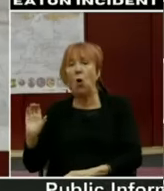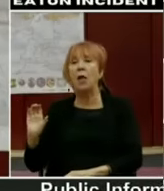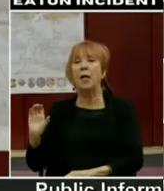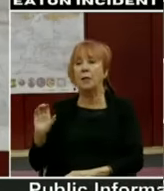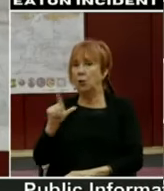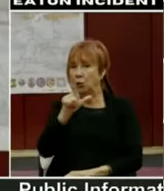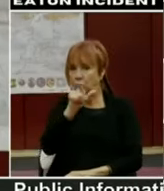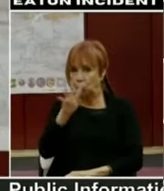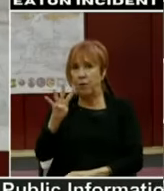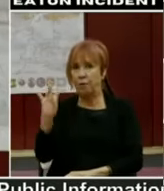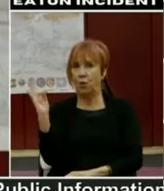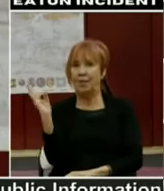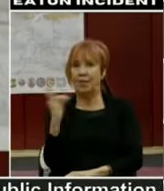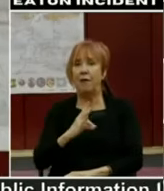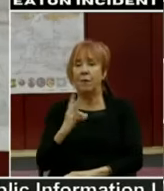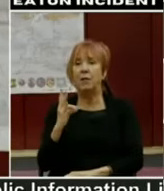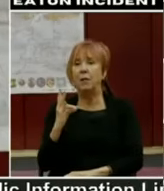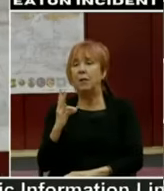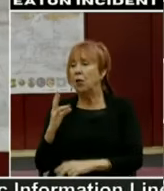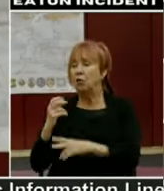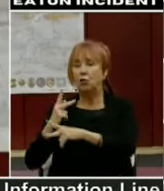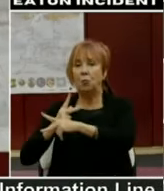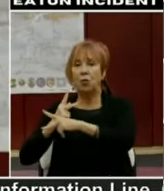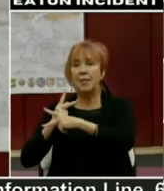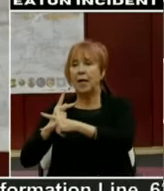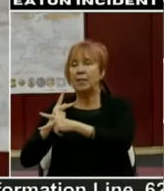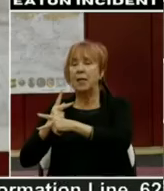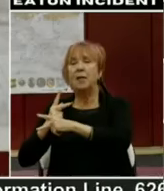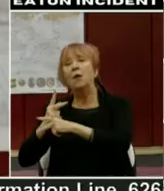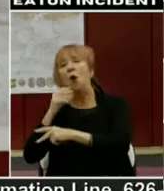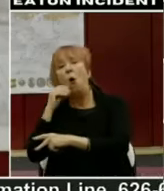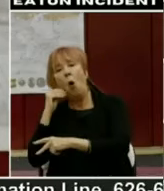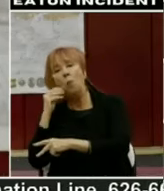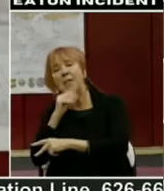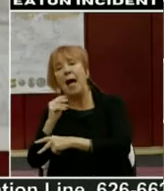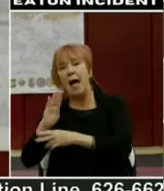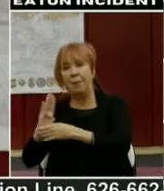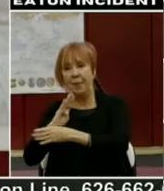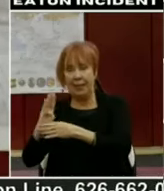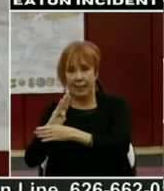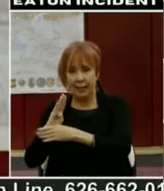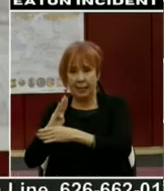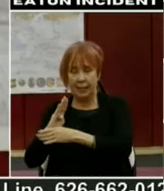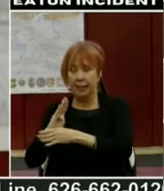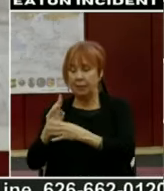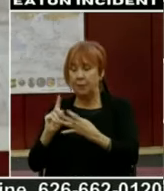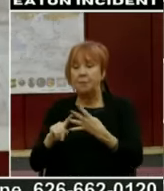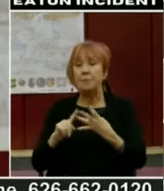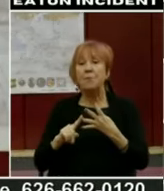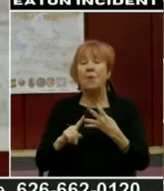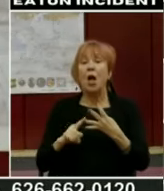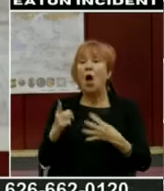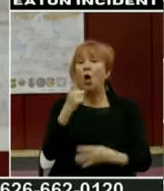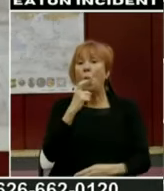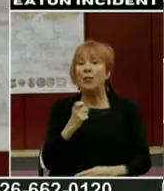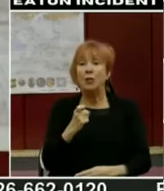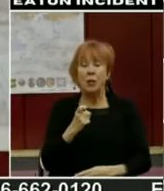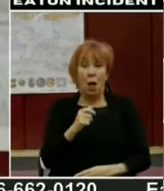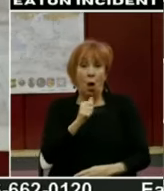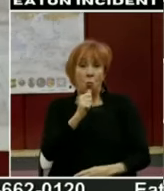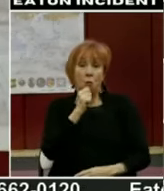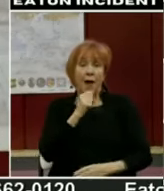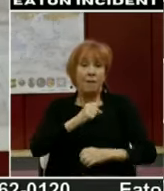residents and different businesses. And there was a question about whether or not private security will be allowed into the